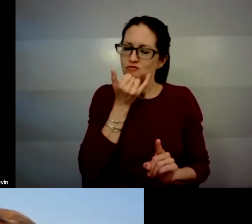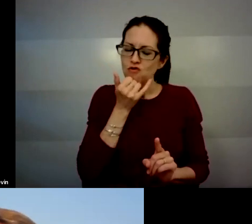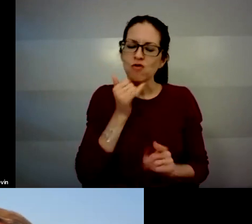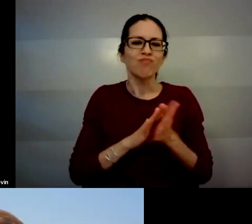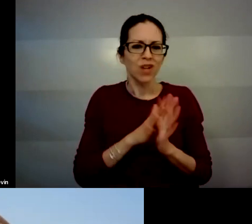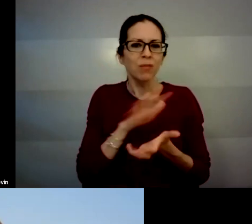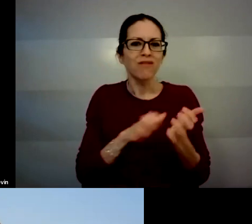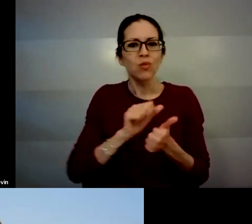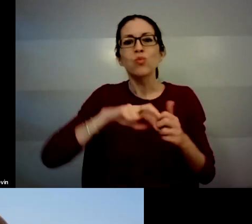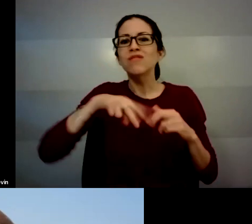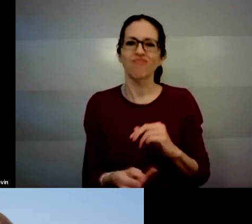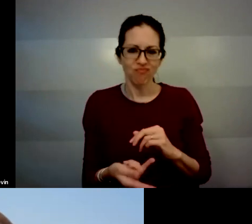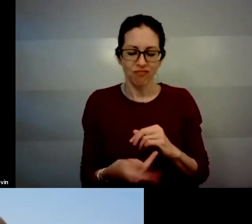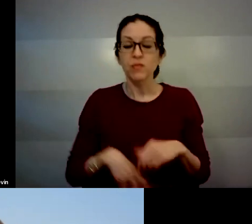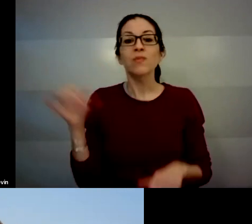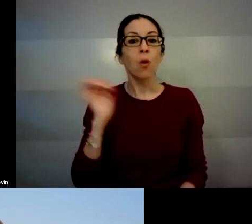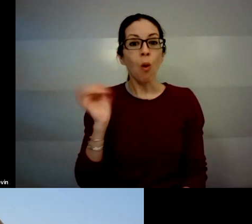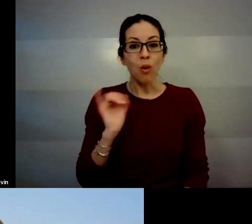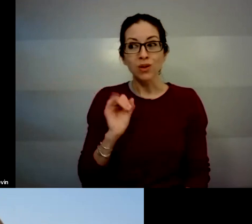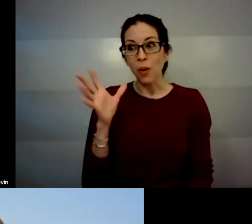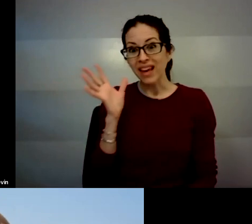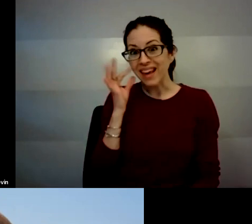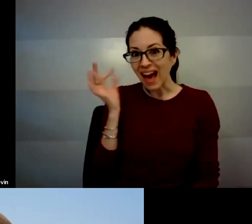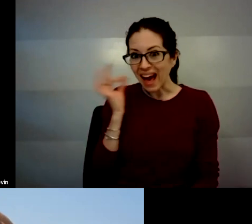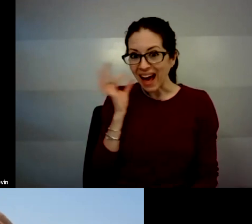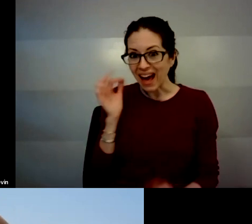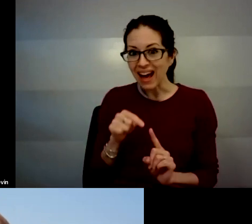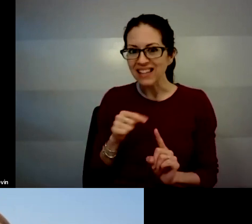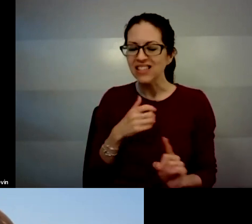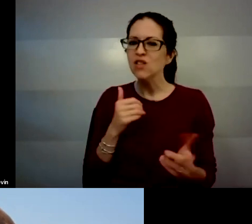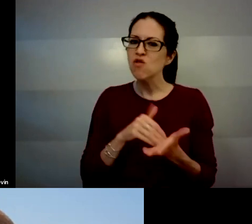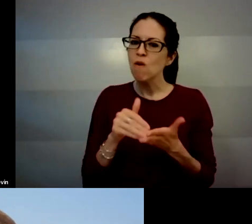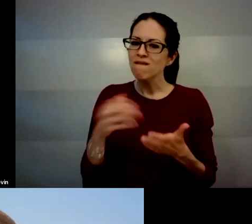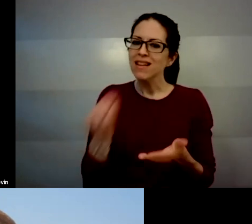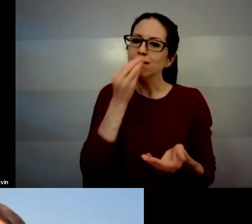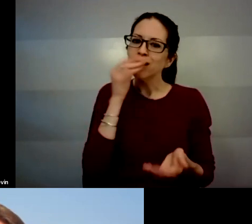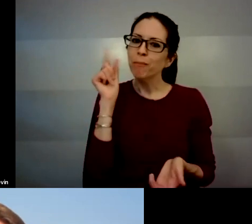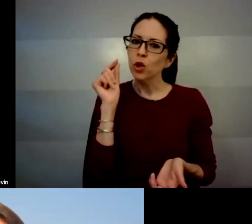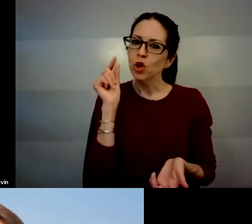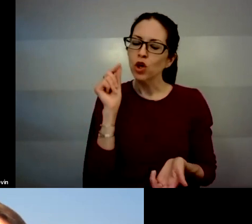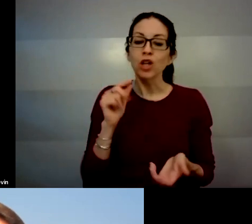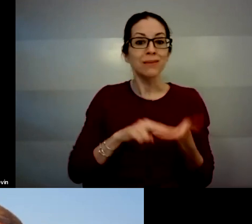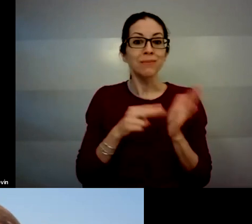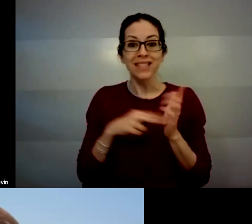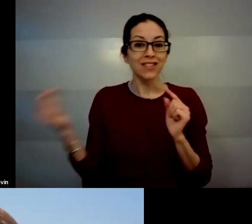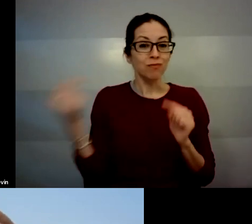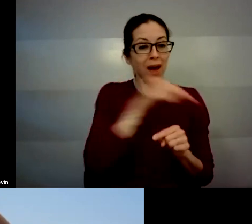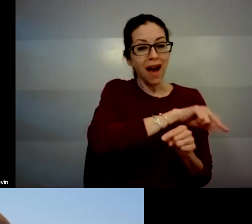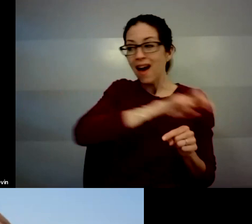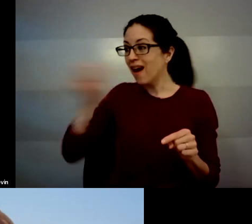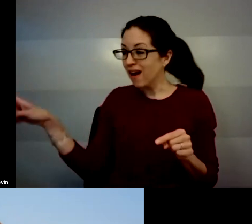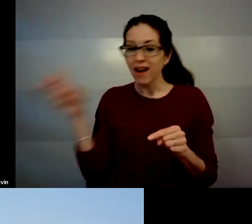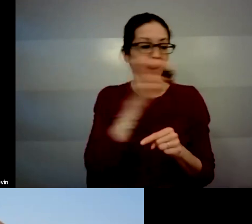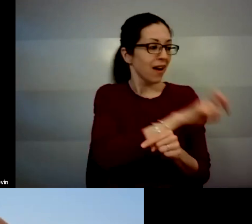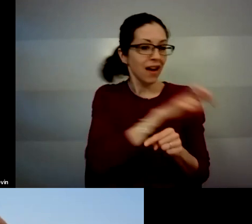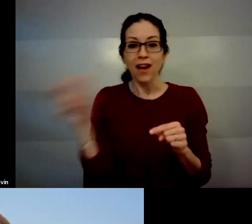animals that people let outside, and those cats can eat them. So there's a lot of different things that make migration dangerous for them. They also often